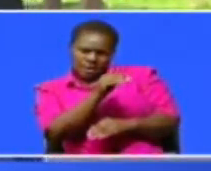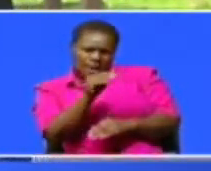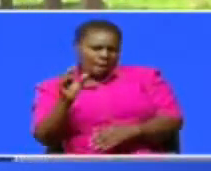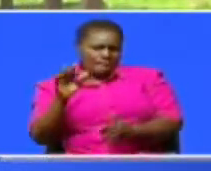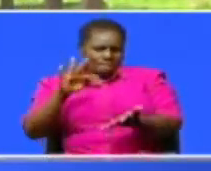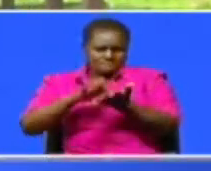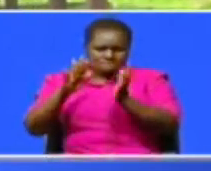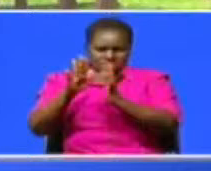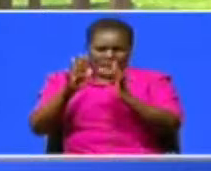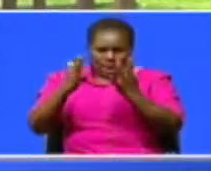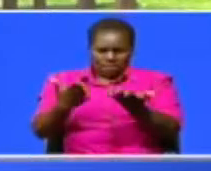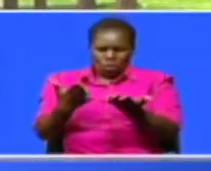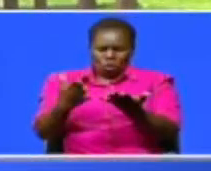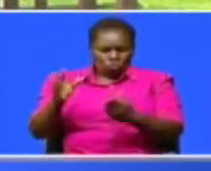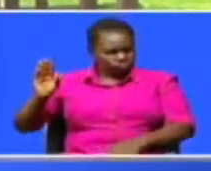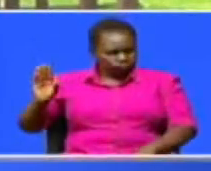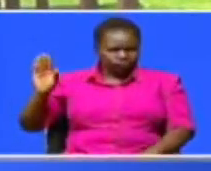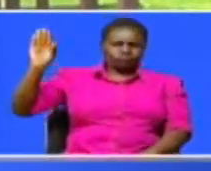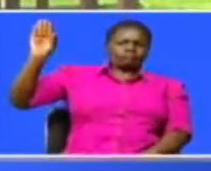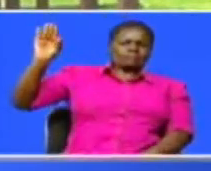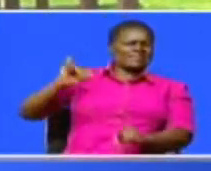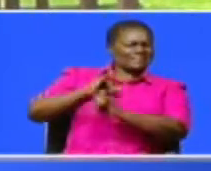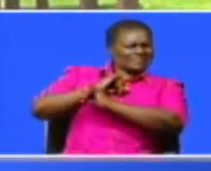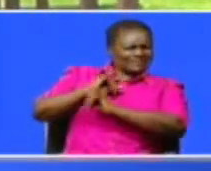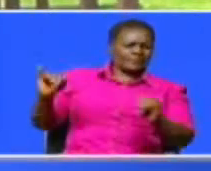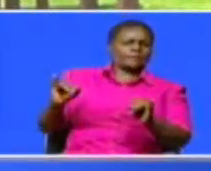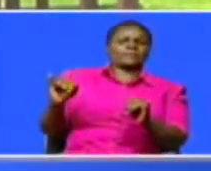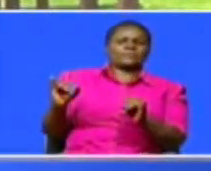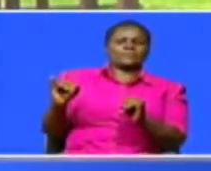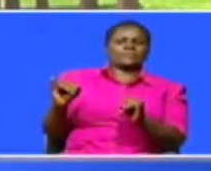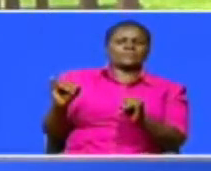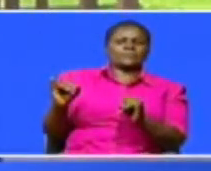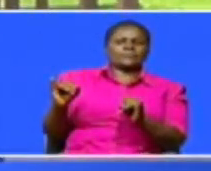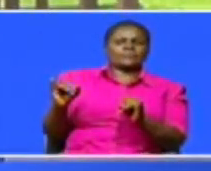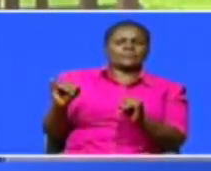really confess to us that they are very, very clean.